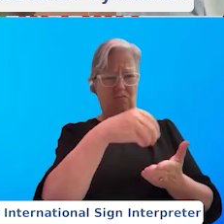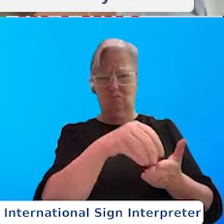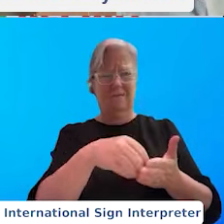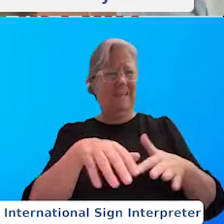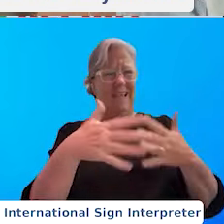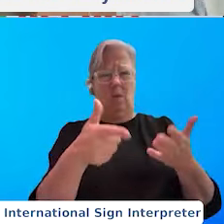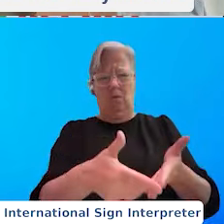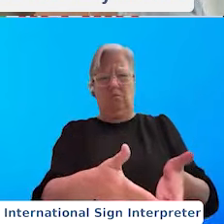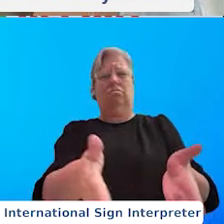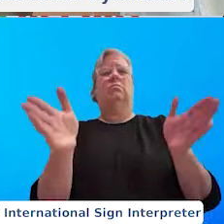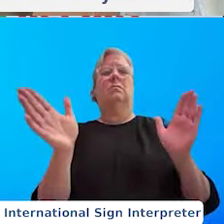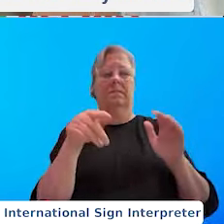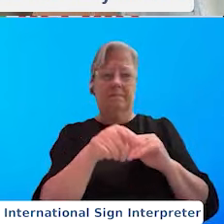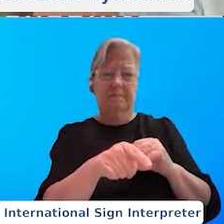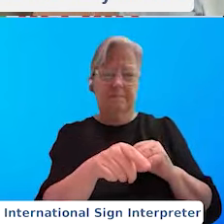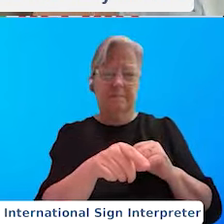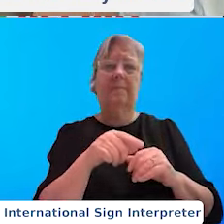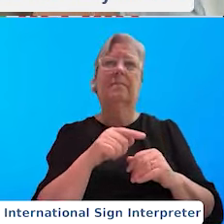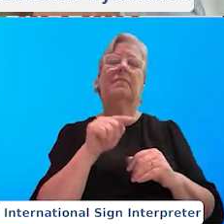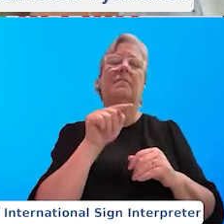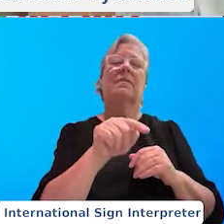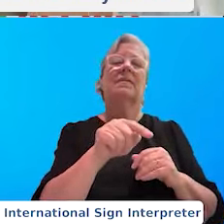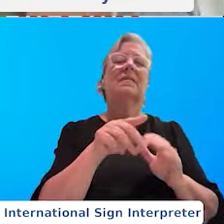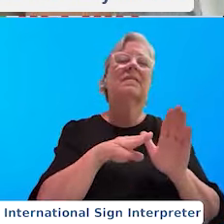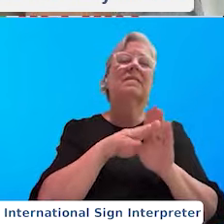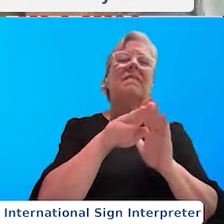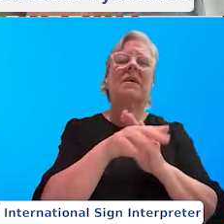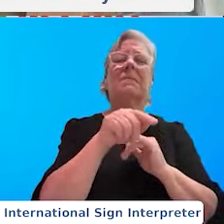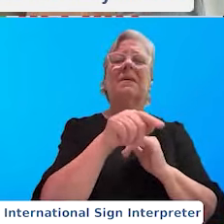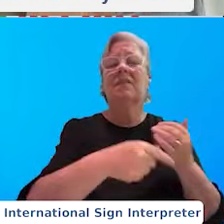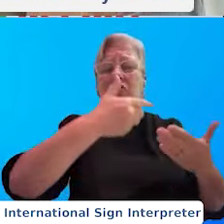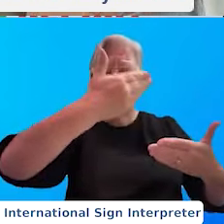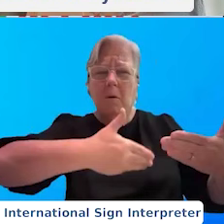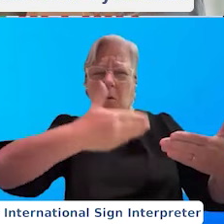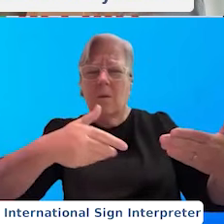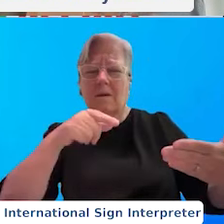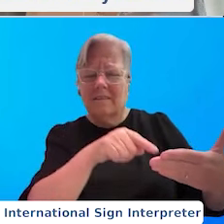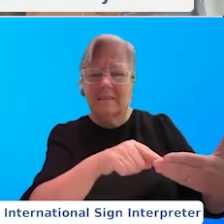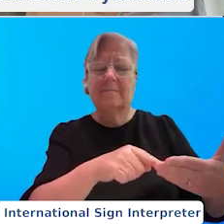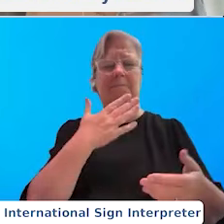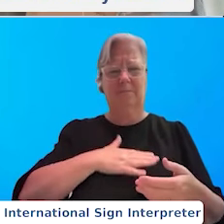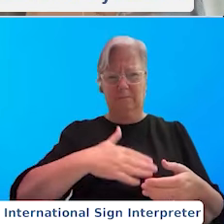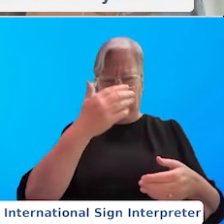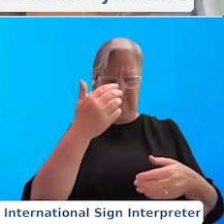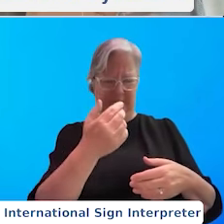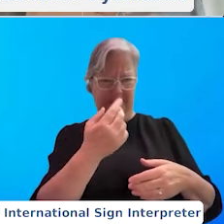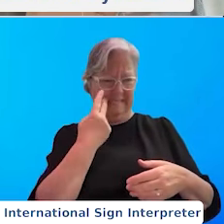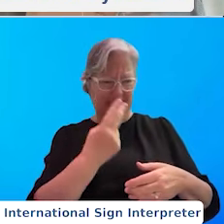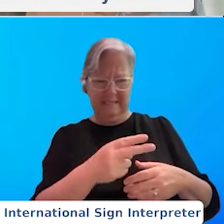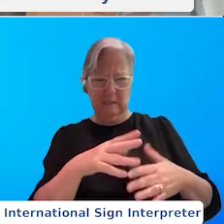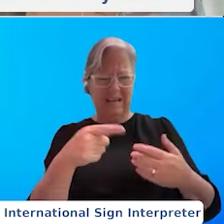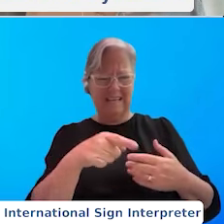programs and services that support disability inclusion, what are some key things to keep in mind? So first, talking about